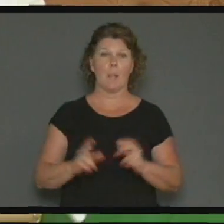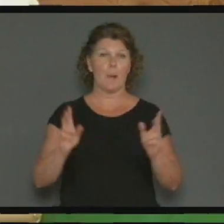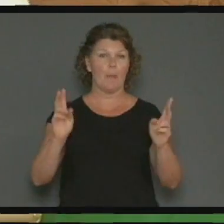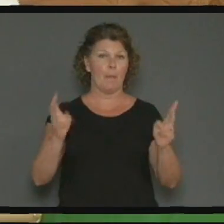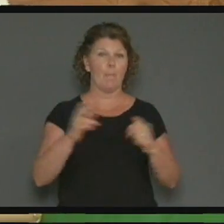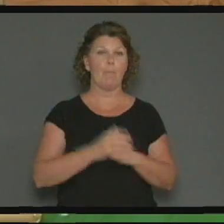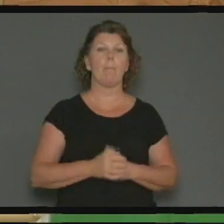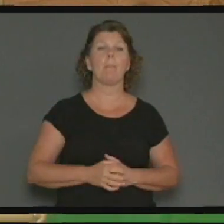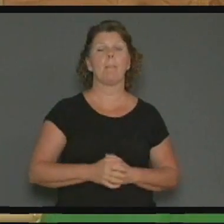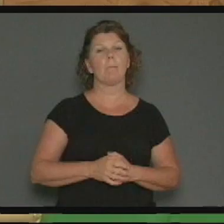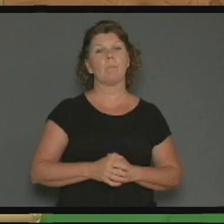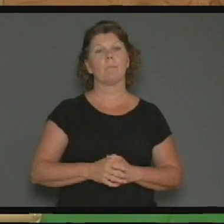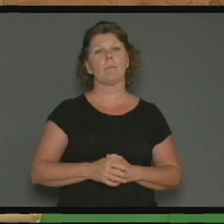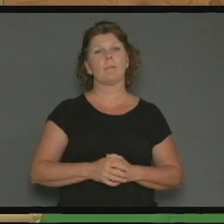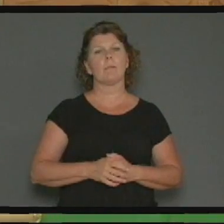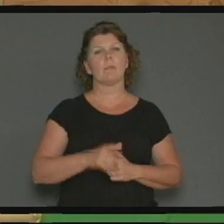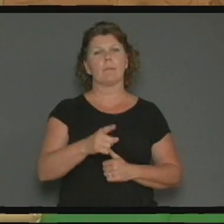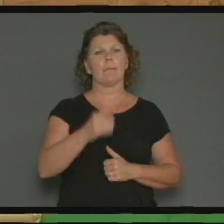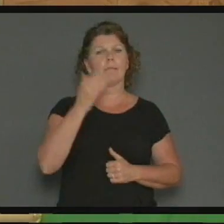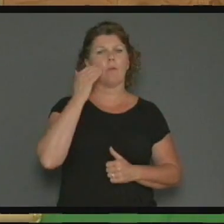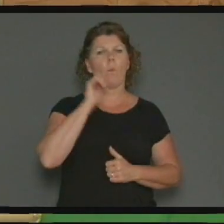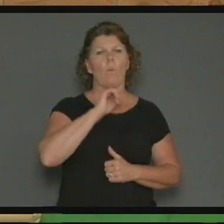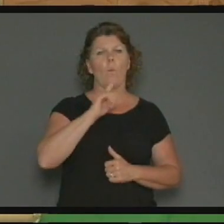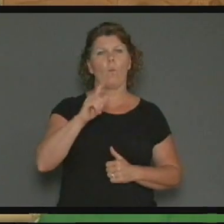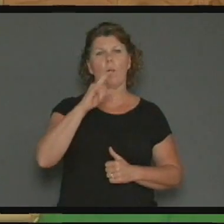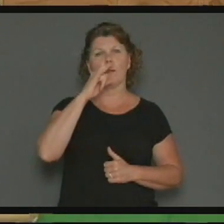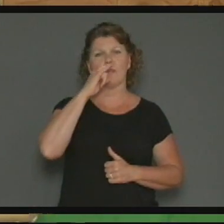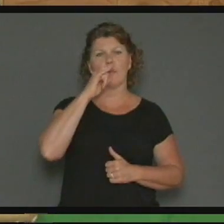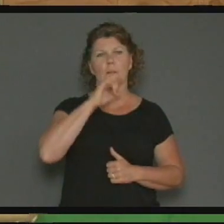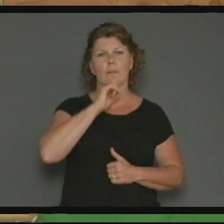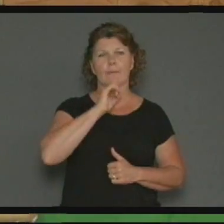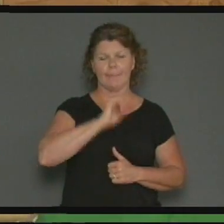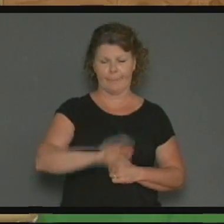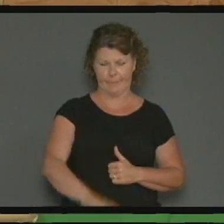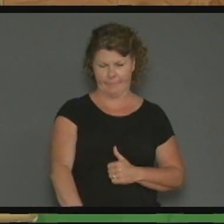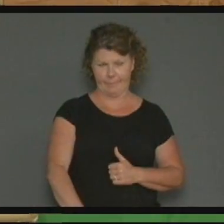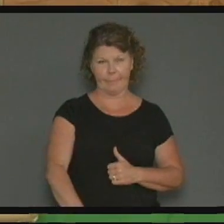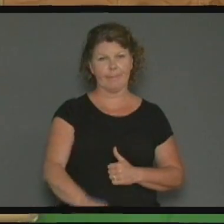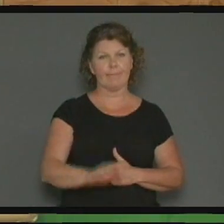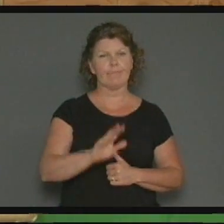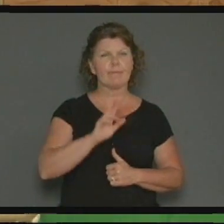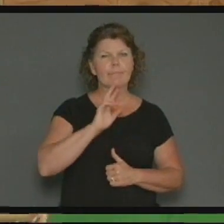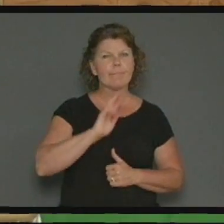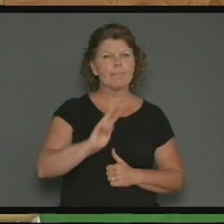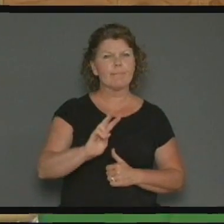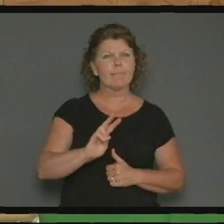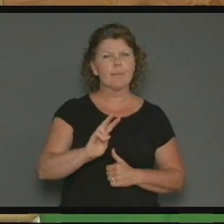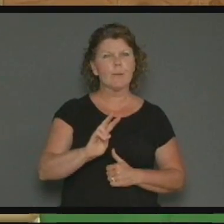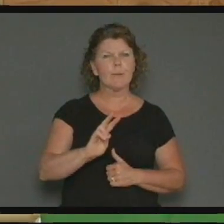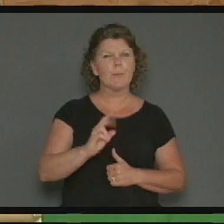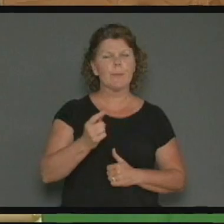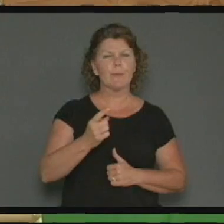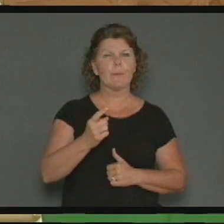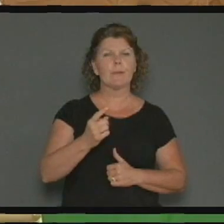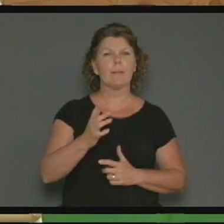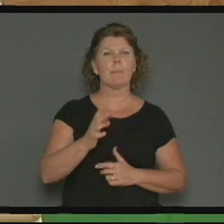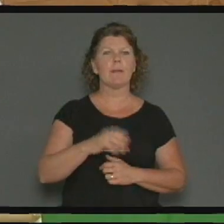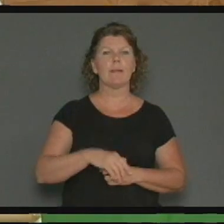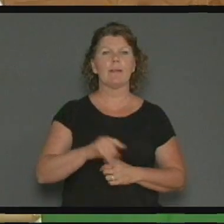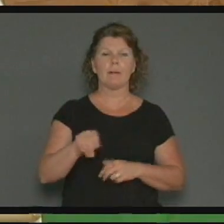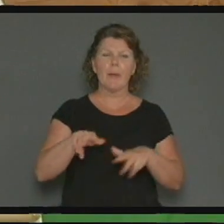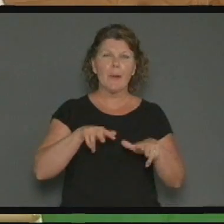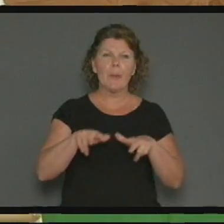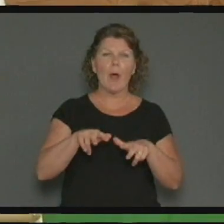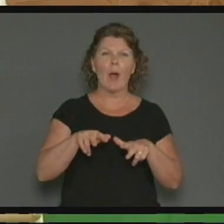Just about all toddlers at some point after they've learned how to walk will slip their tiny little feet into mom or